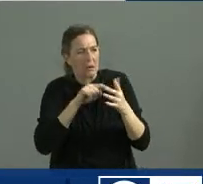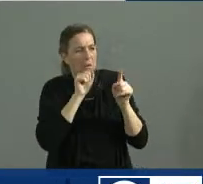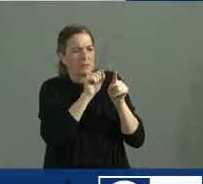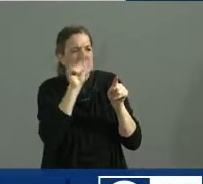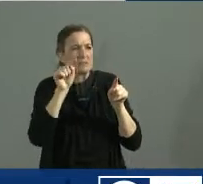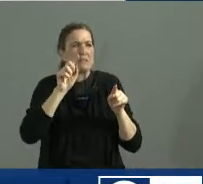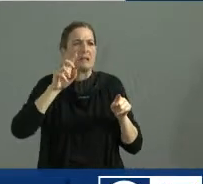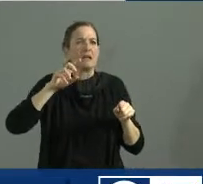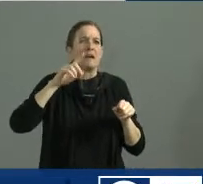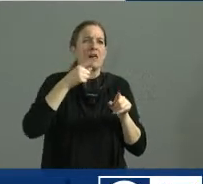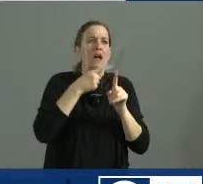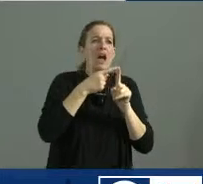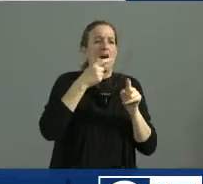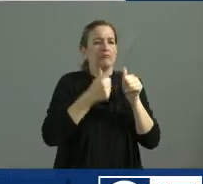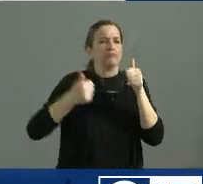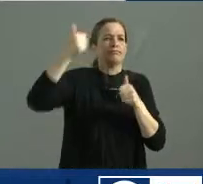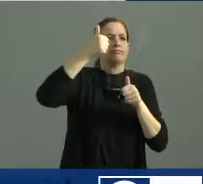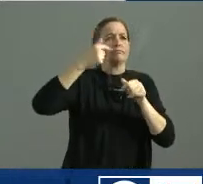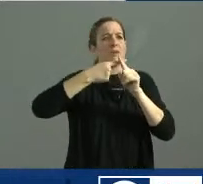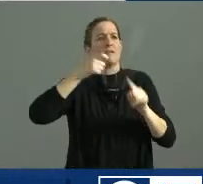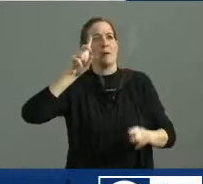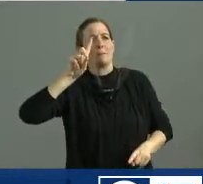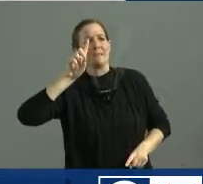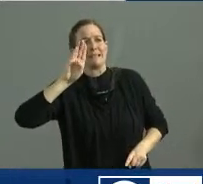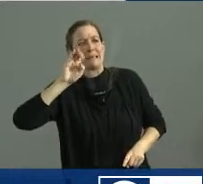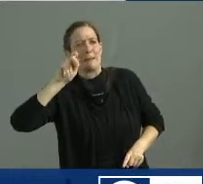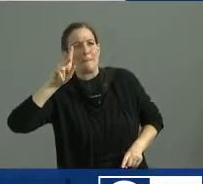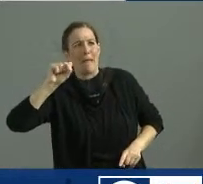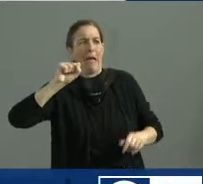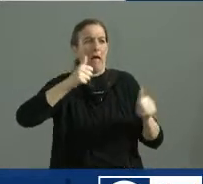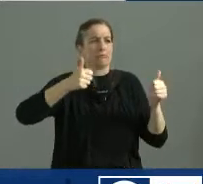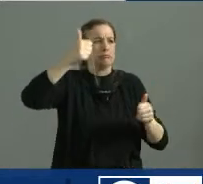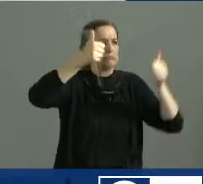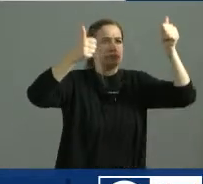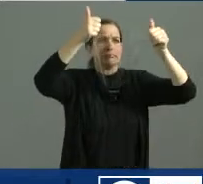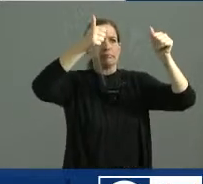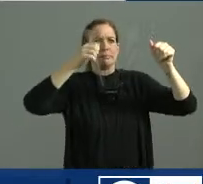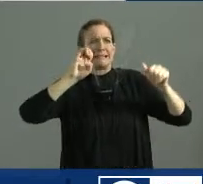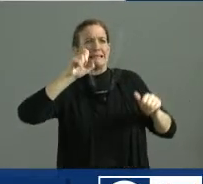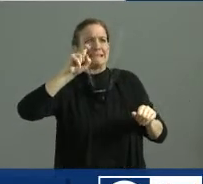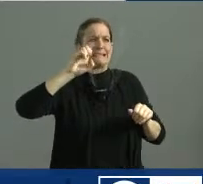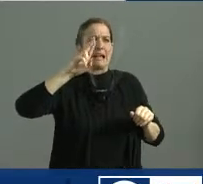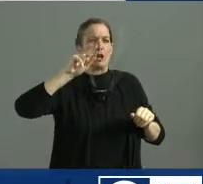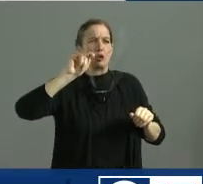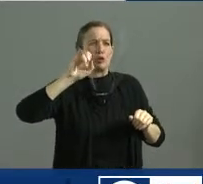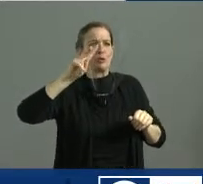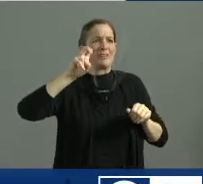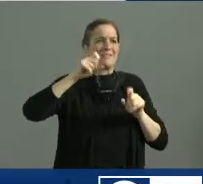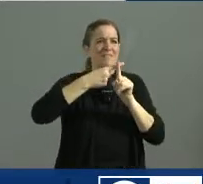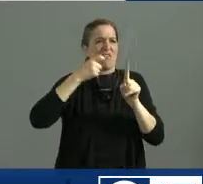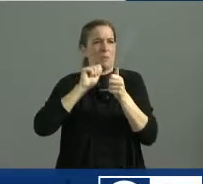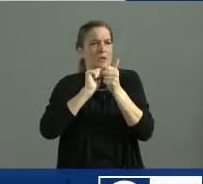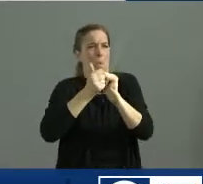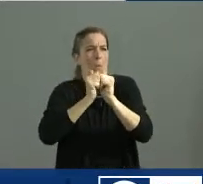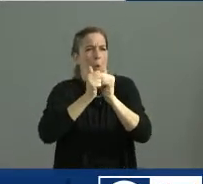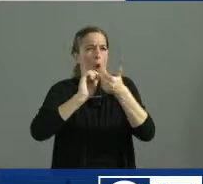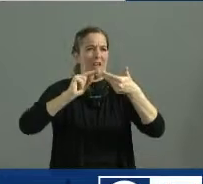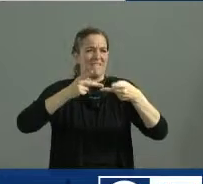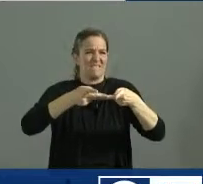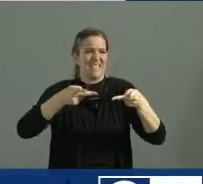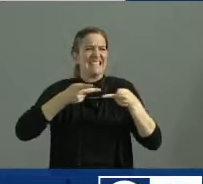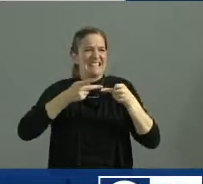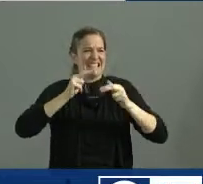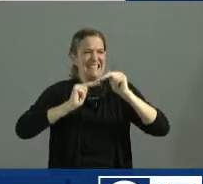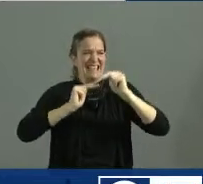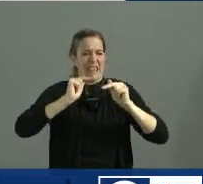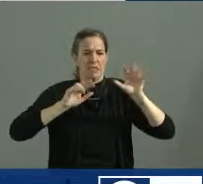from the D-backs. So I know today we have State Farm Stadium. Are those other sports facilities, because of how big they are